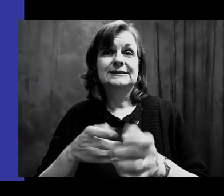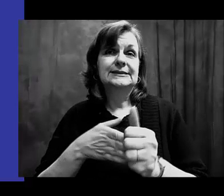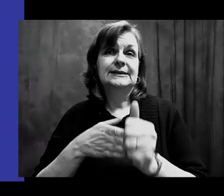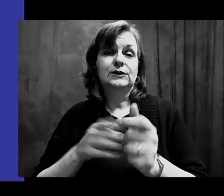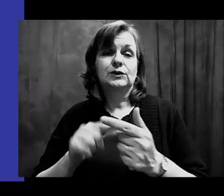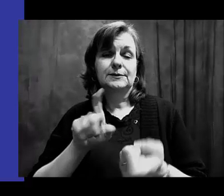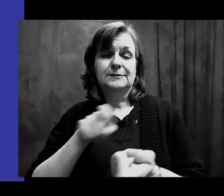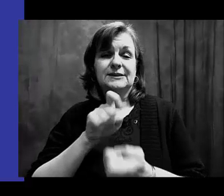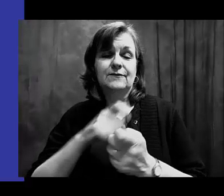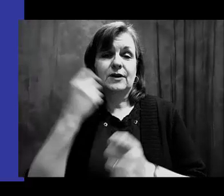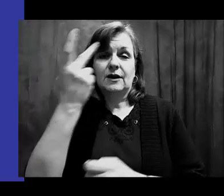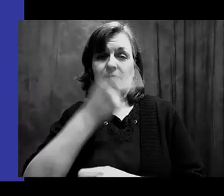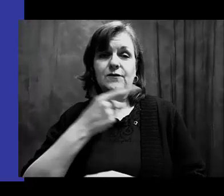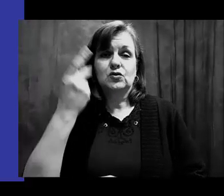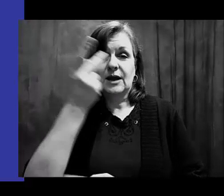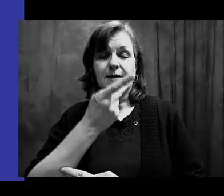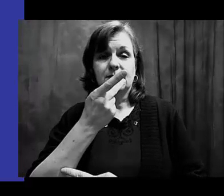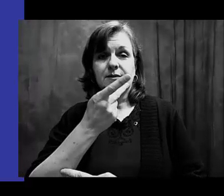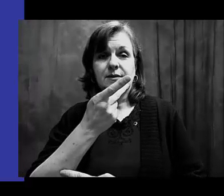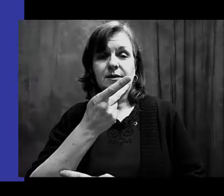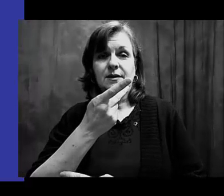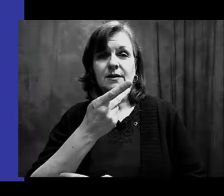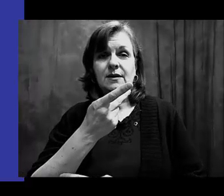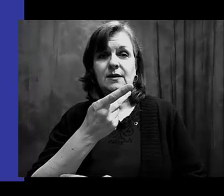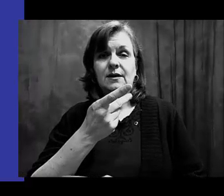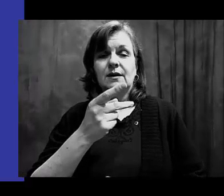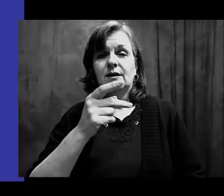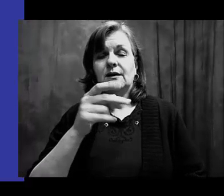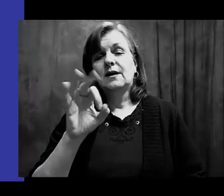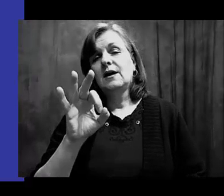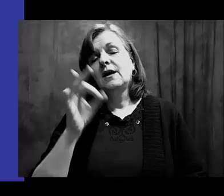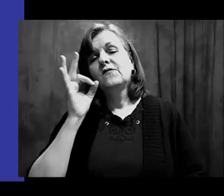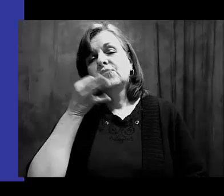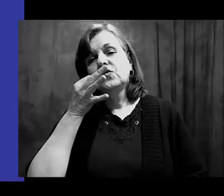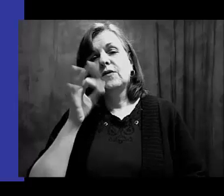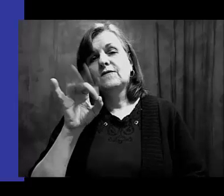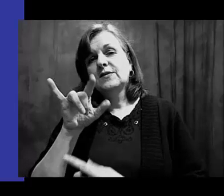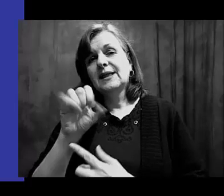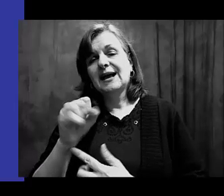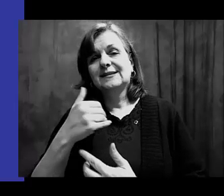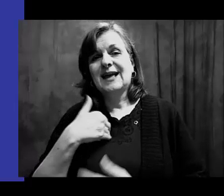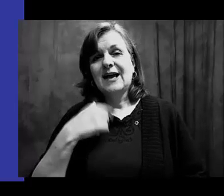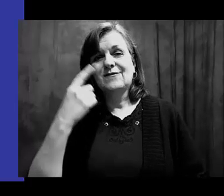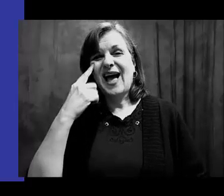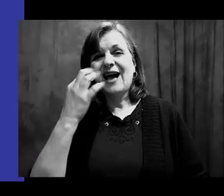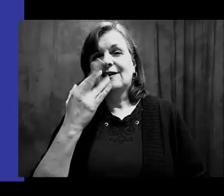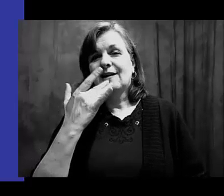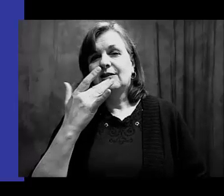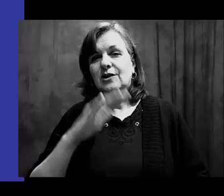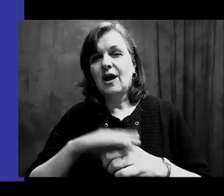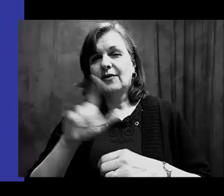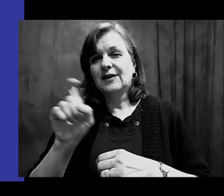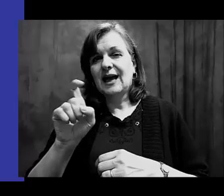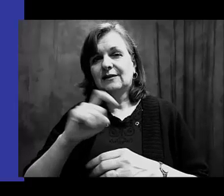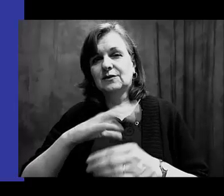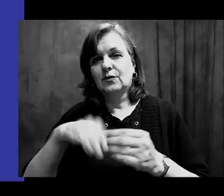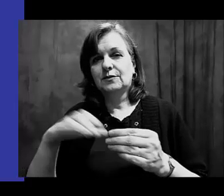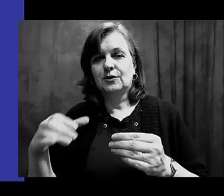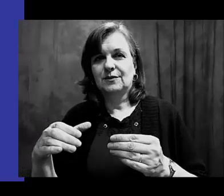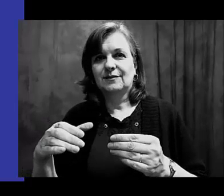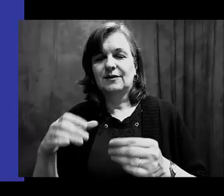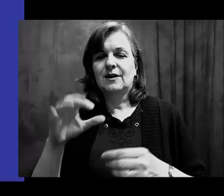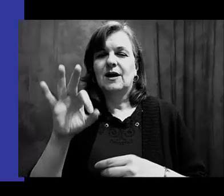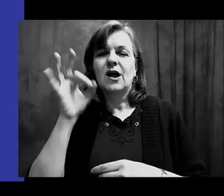flies actually carry eye color on their X chromosome. So again, kind of fruit flies as a poster child for